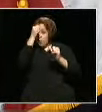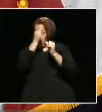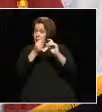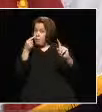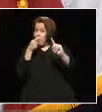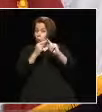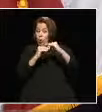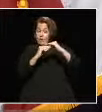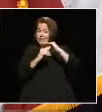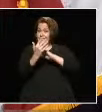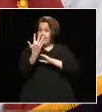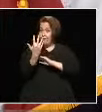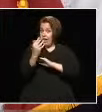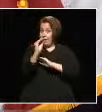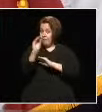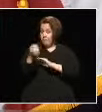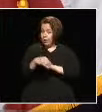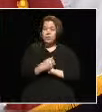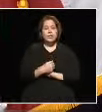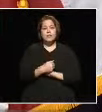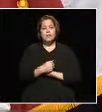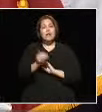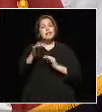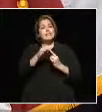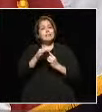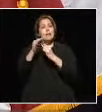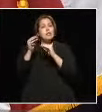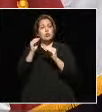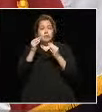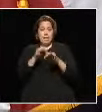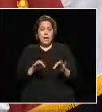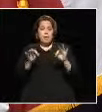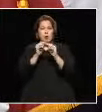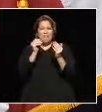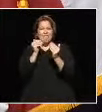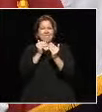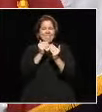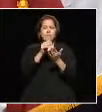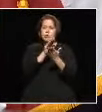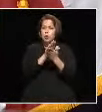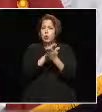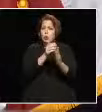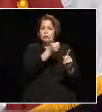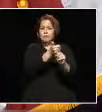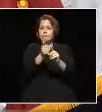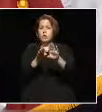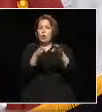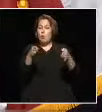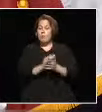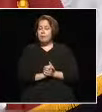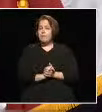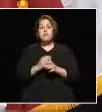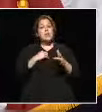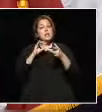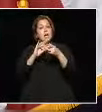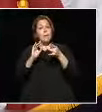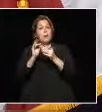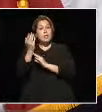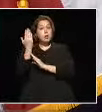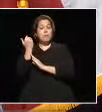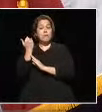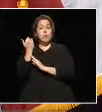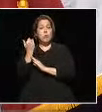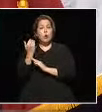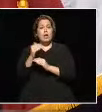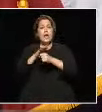is to get below 5%, and that's particularly important as we get closer to schools opening. And as I mentioned earlier, there's